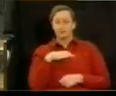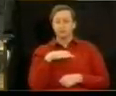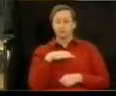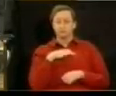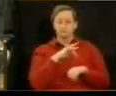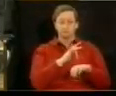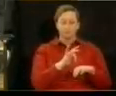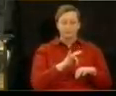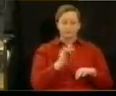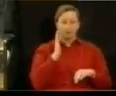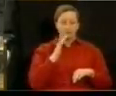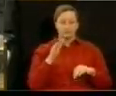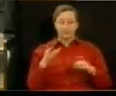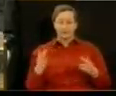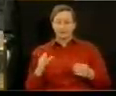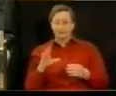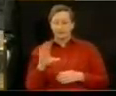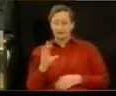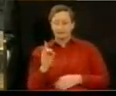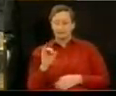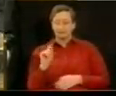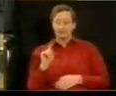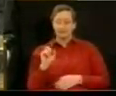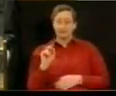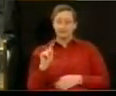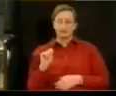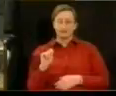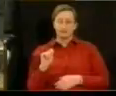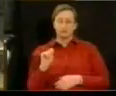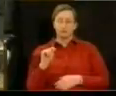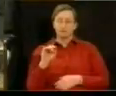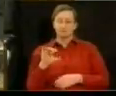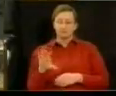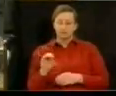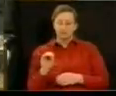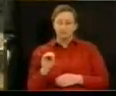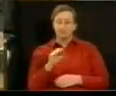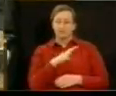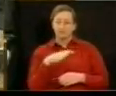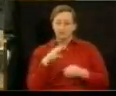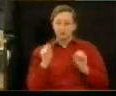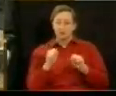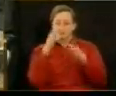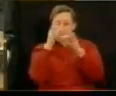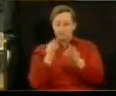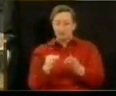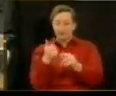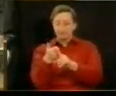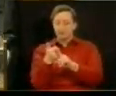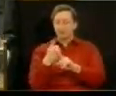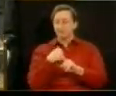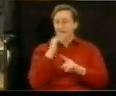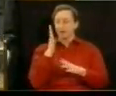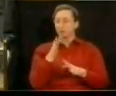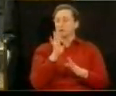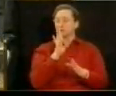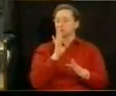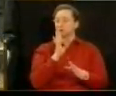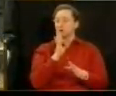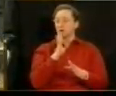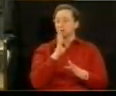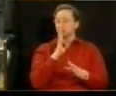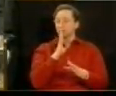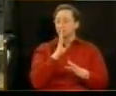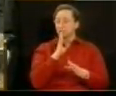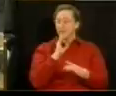district commissioners to decide if they wanted to have public meetings within their district and so forth. I want to speak specifically to the 4